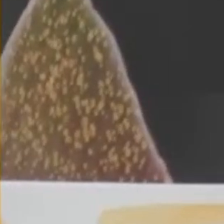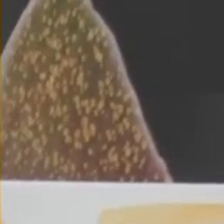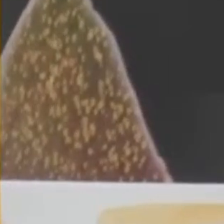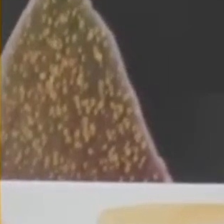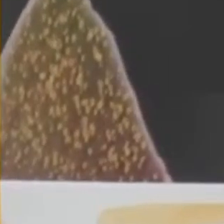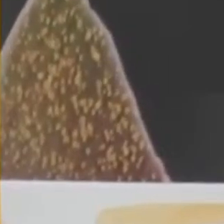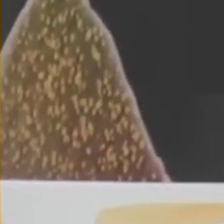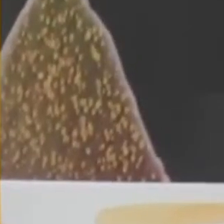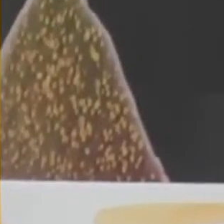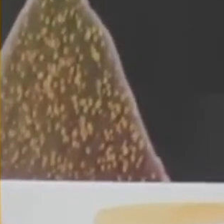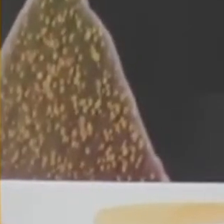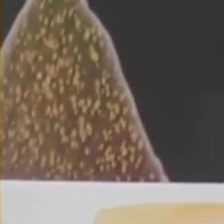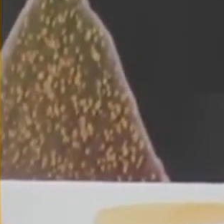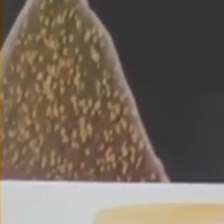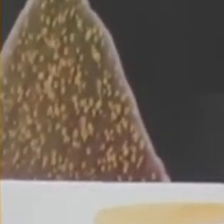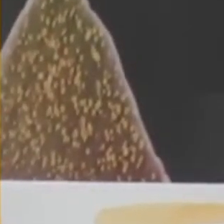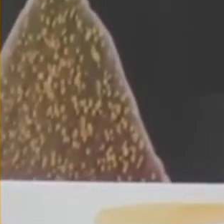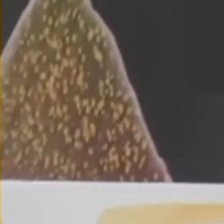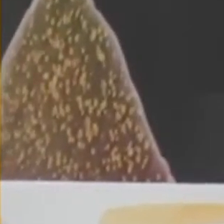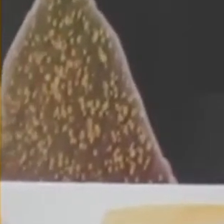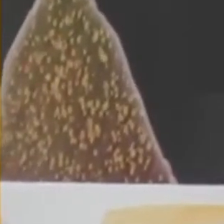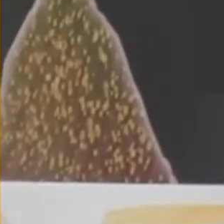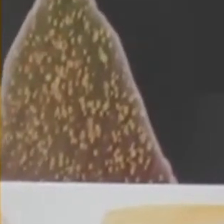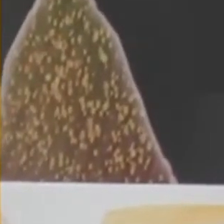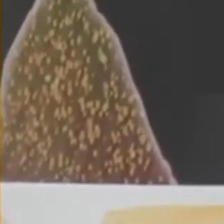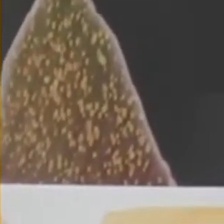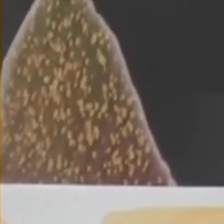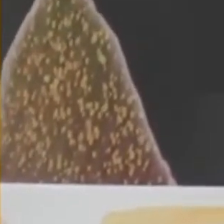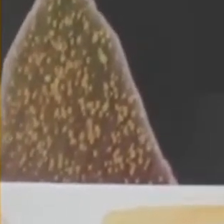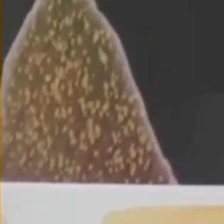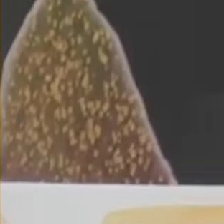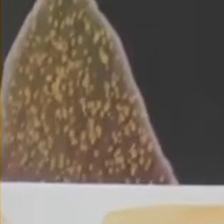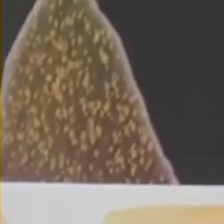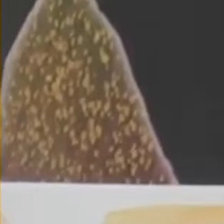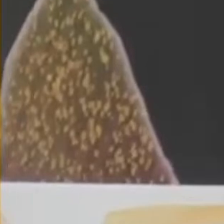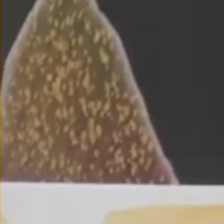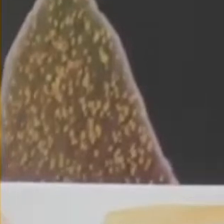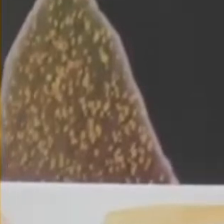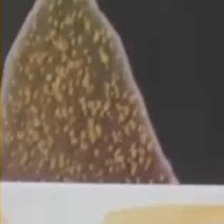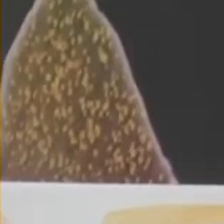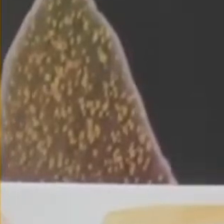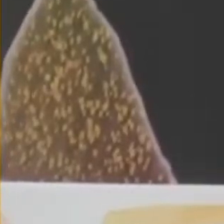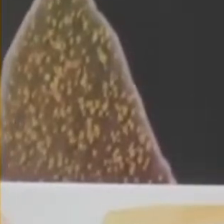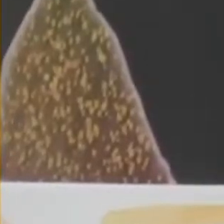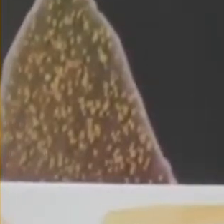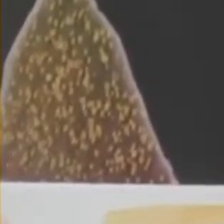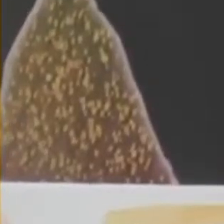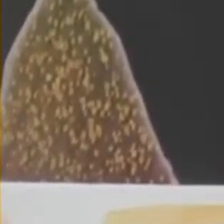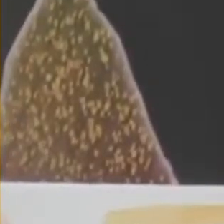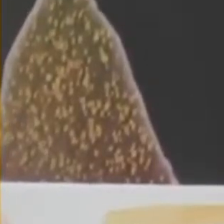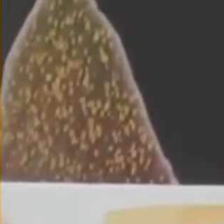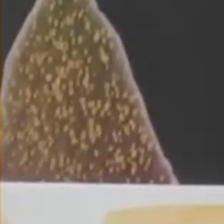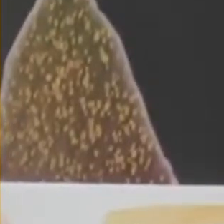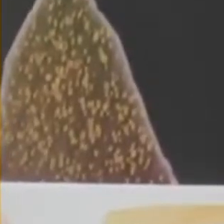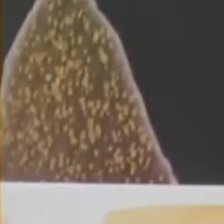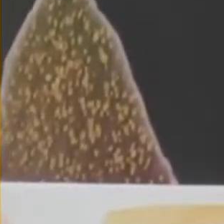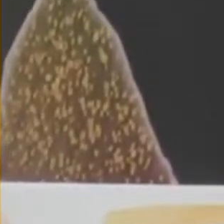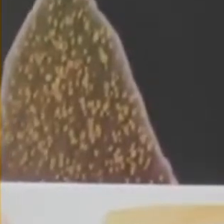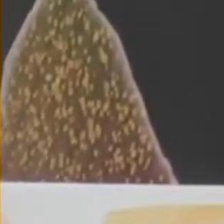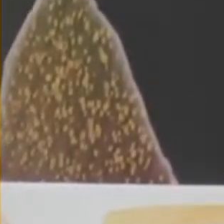from the national leg of the show, it will continue as long as